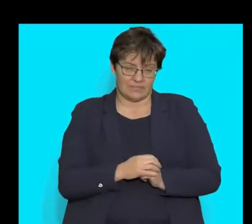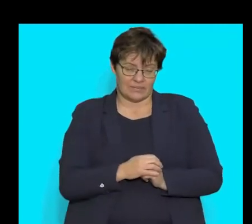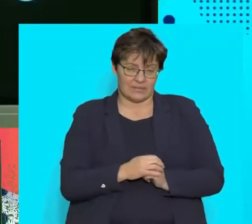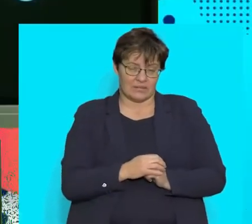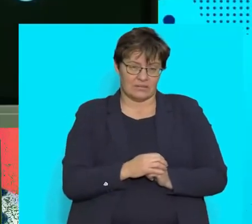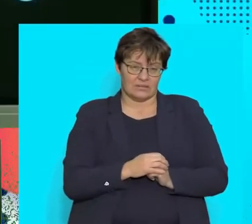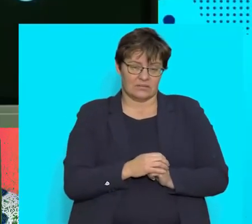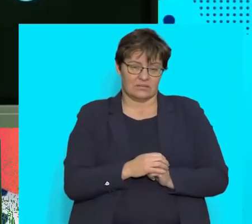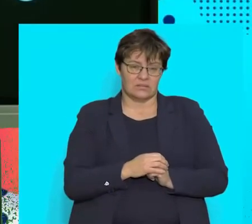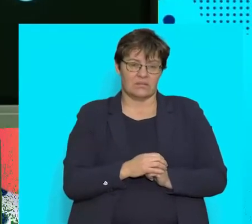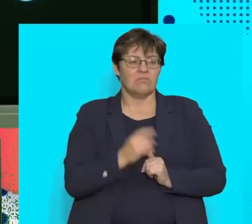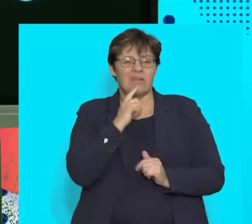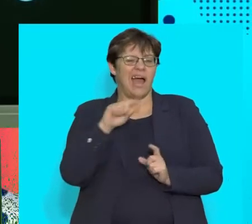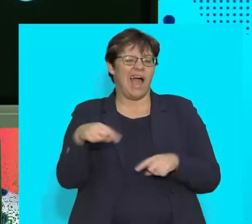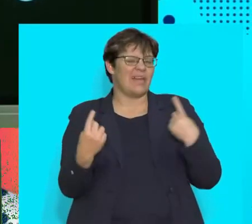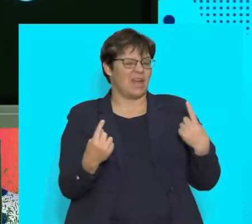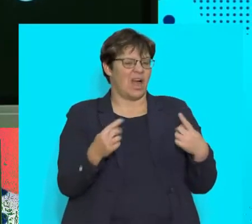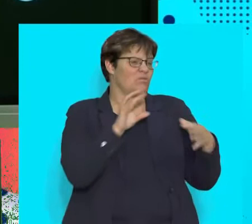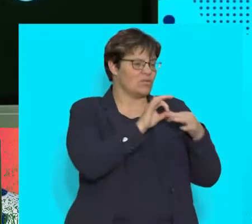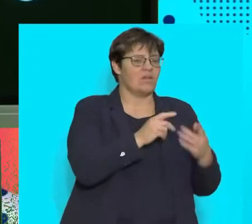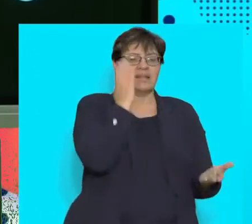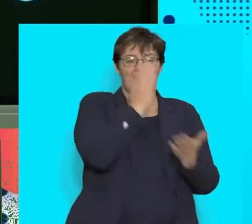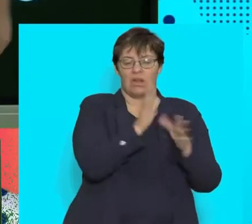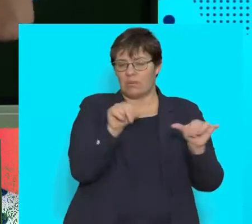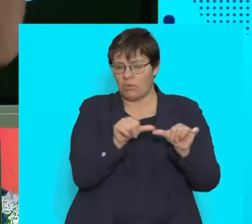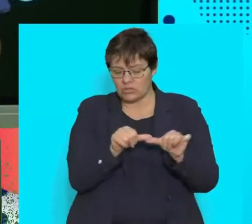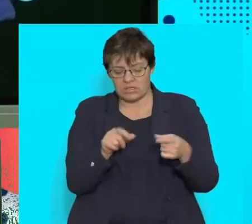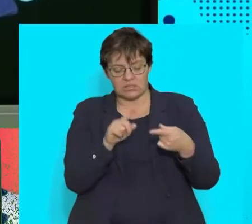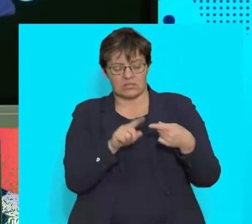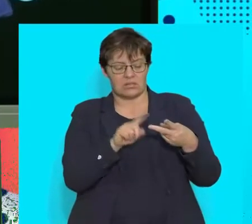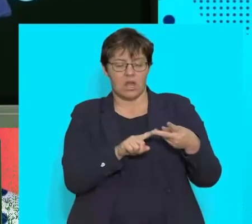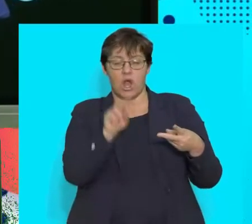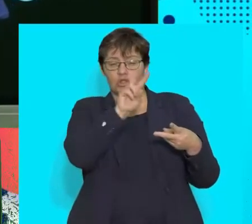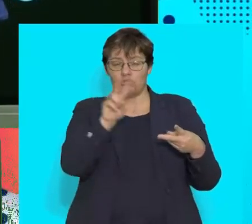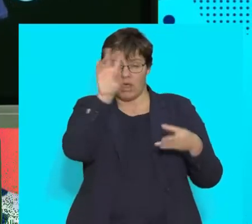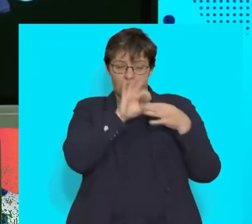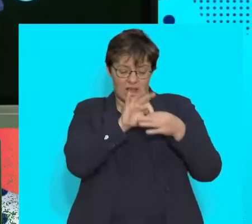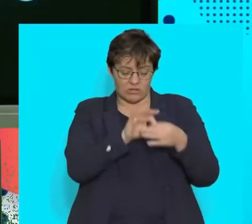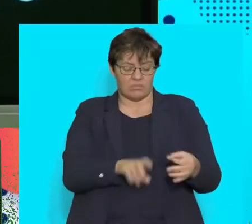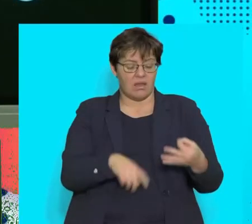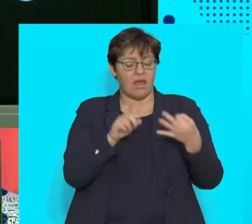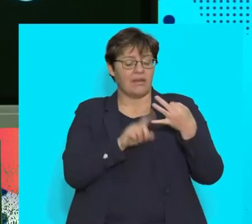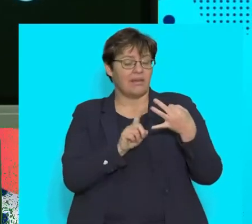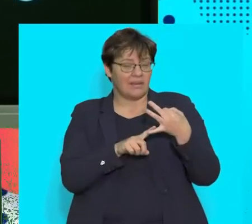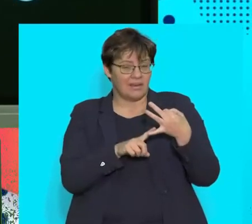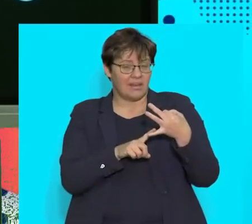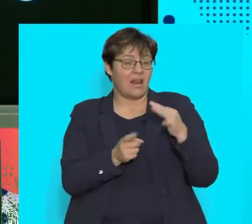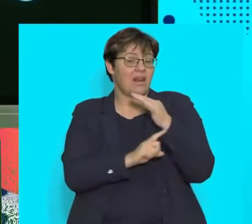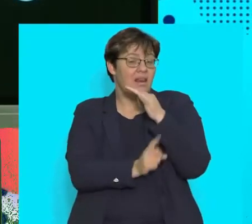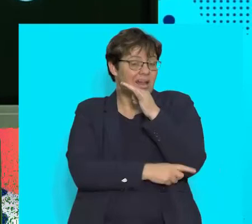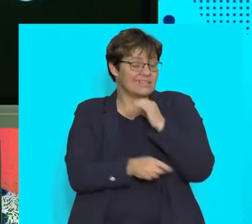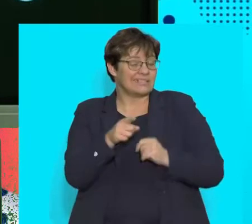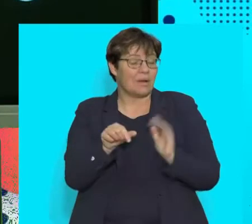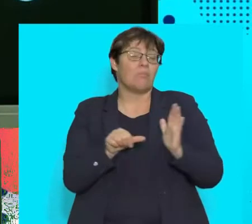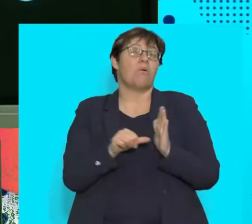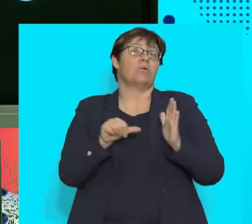Now, what other sort of relationship have we got? We've got directly proportional, a squared relationship, and the last one, which is also